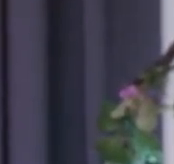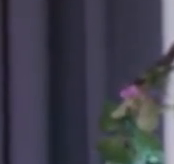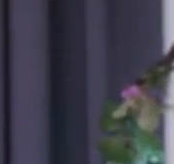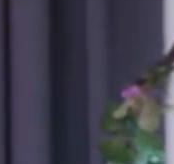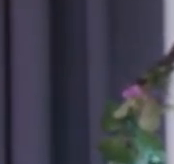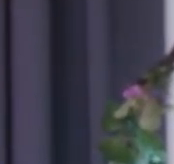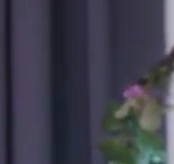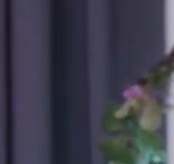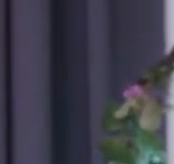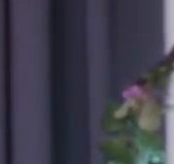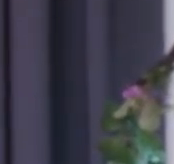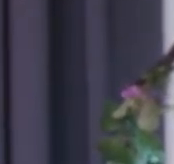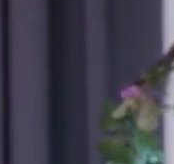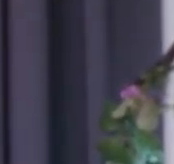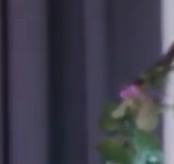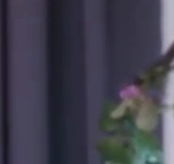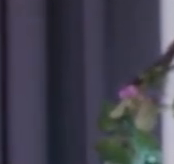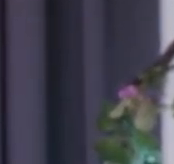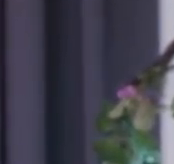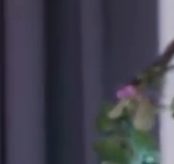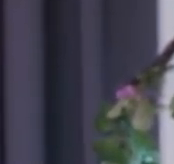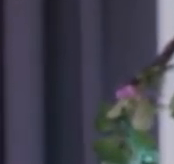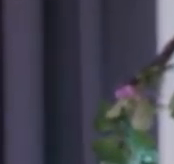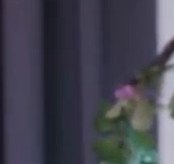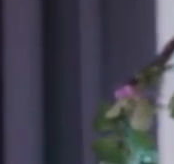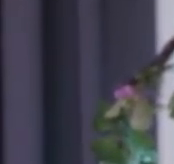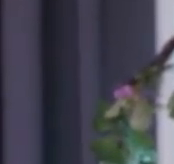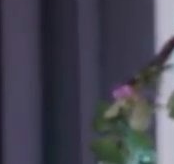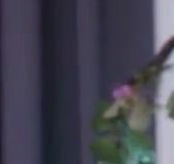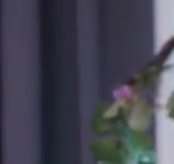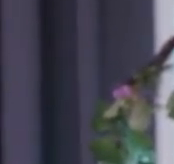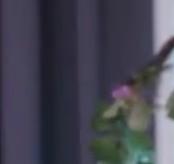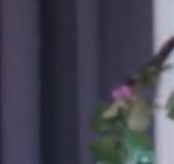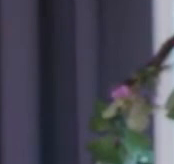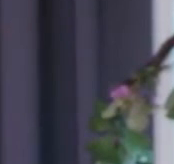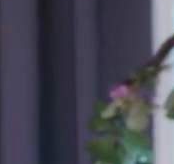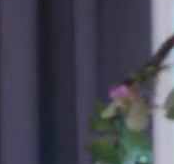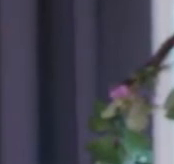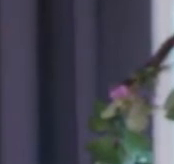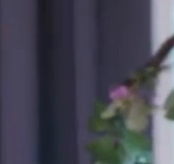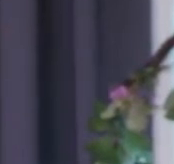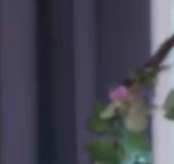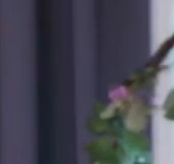to go run up to that chariot and stay with it.